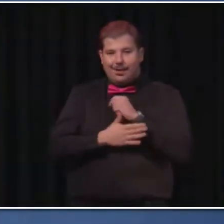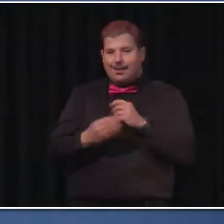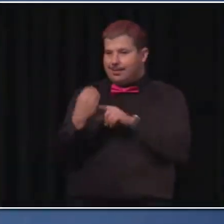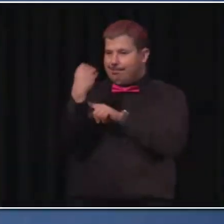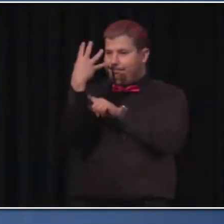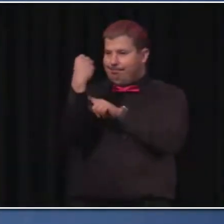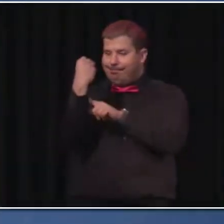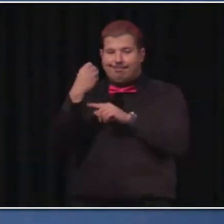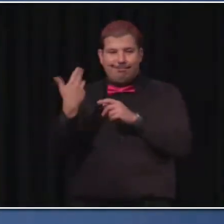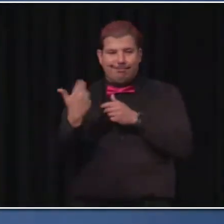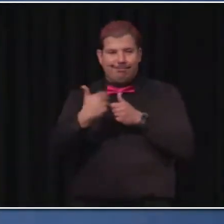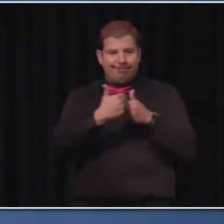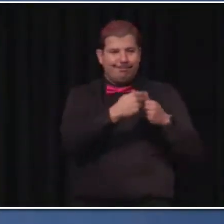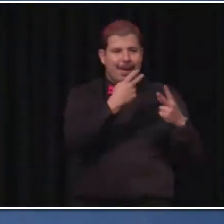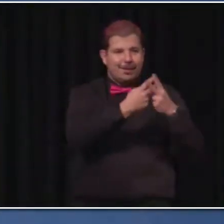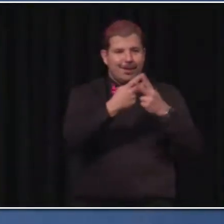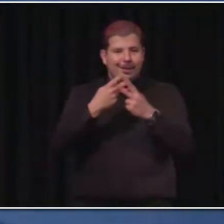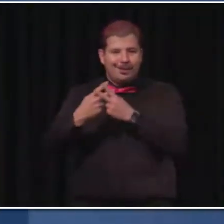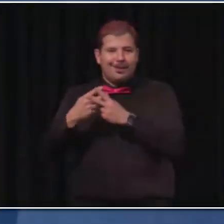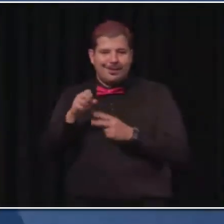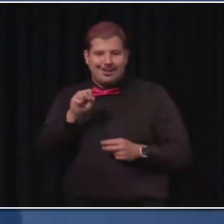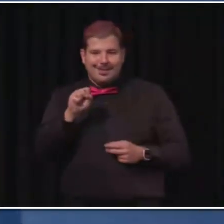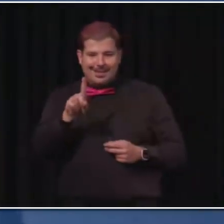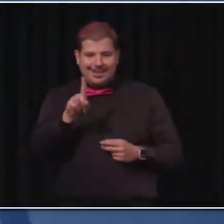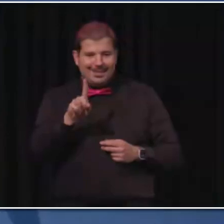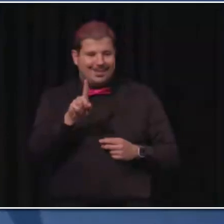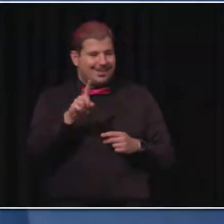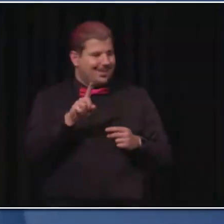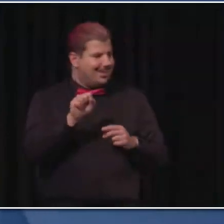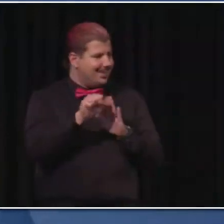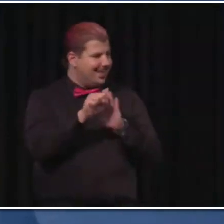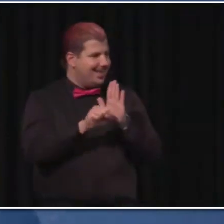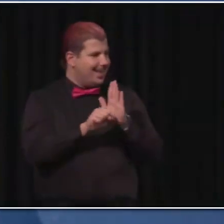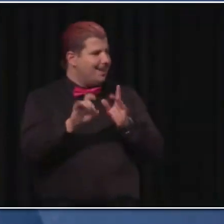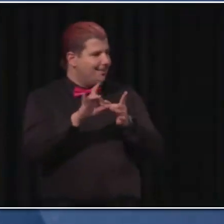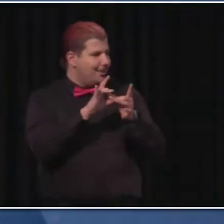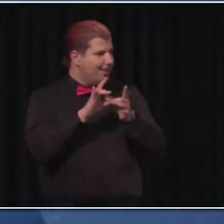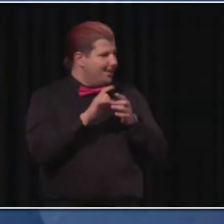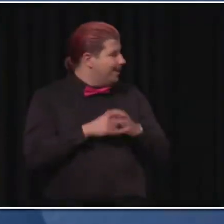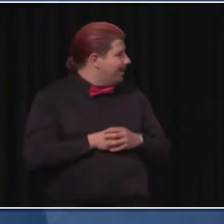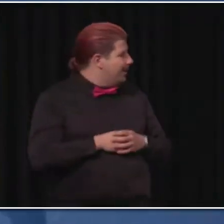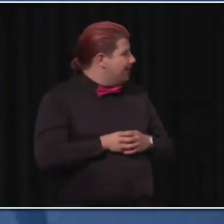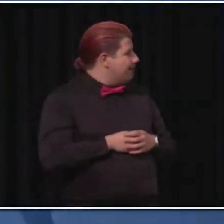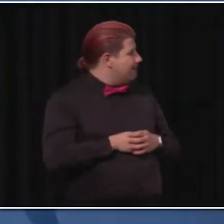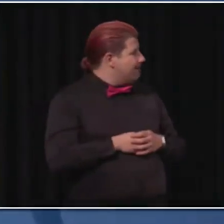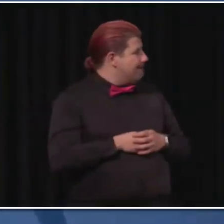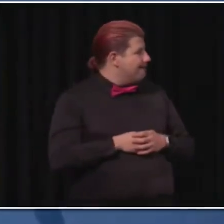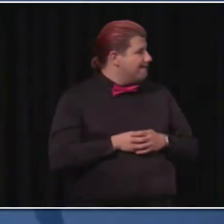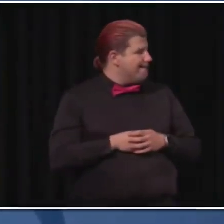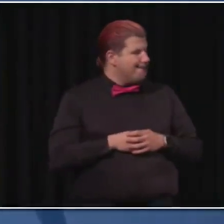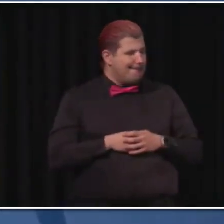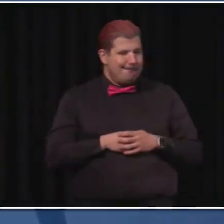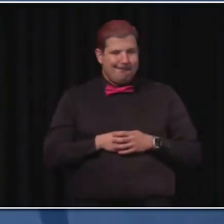then all of you join in, get your own selfies. But let's do this. Oh, wait, got a selfie. Ah.